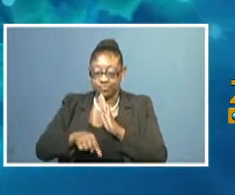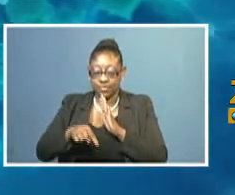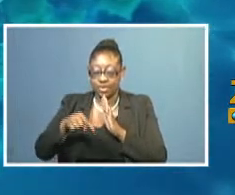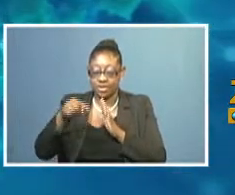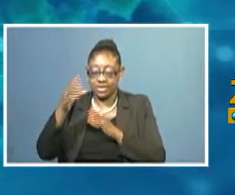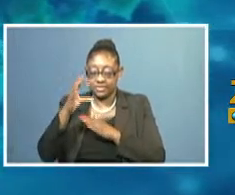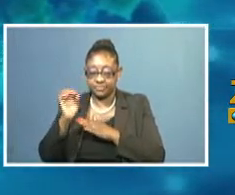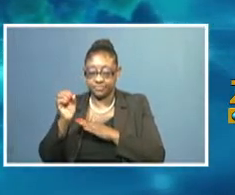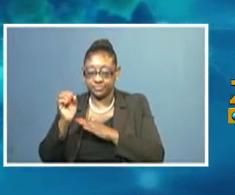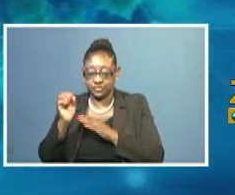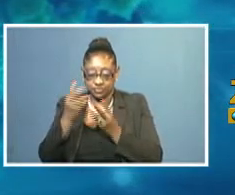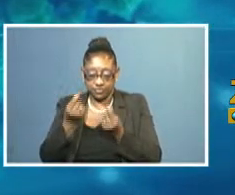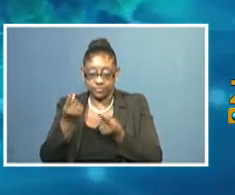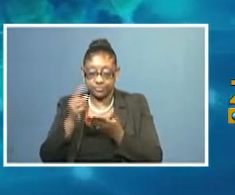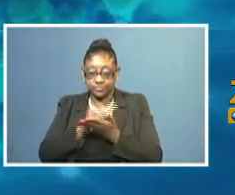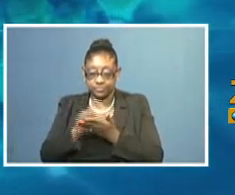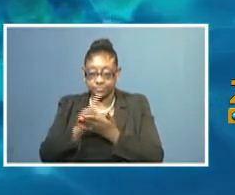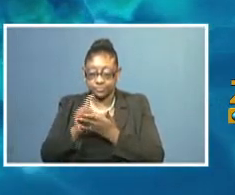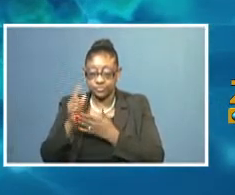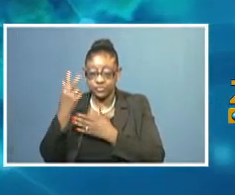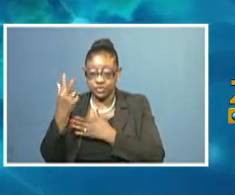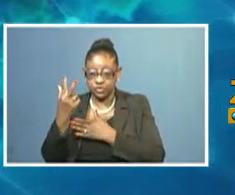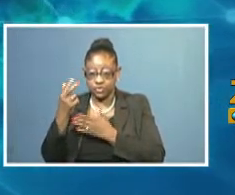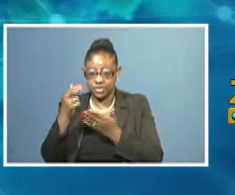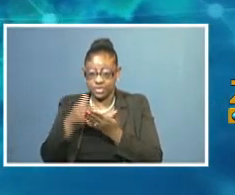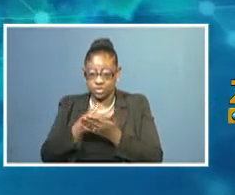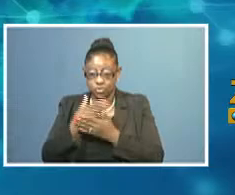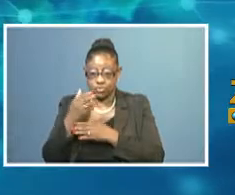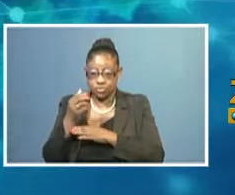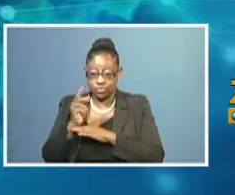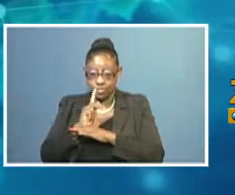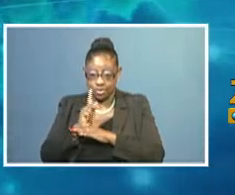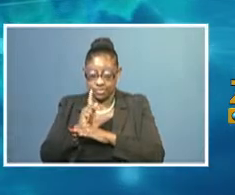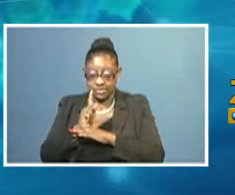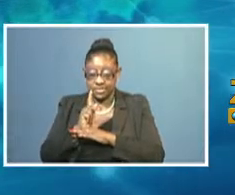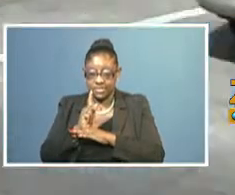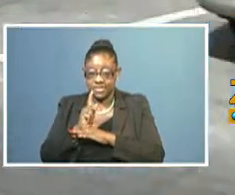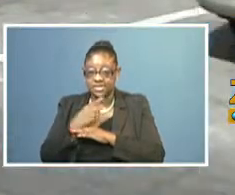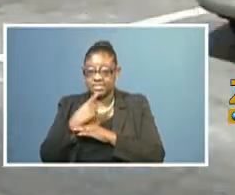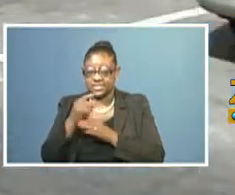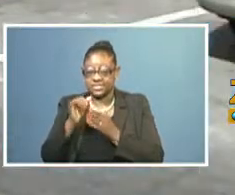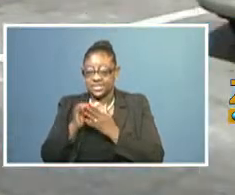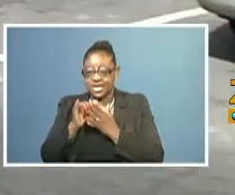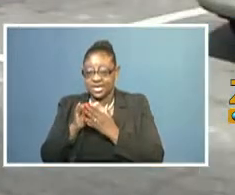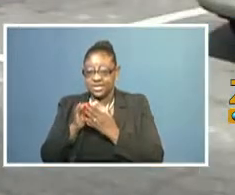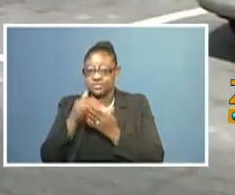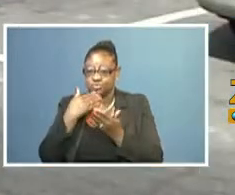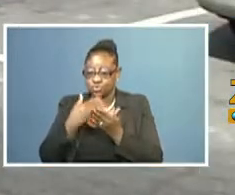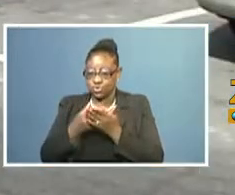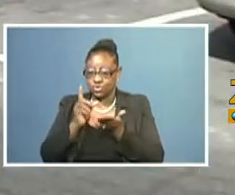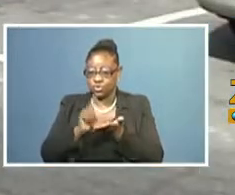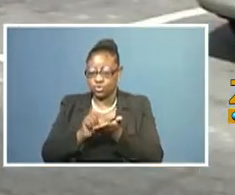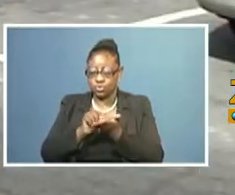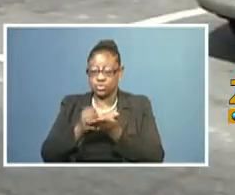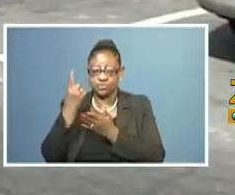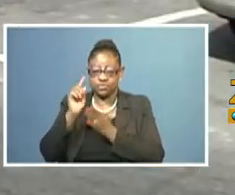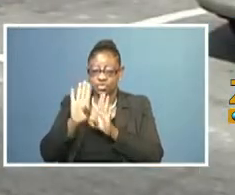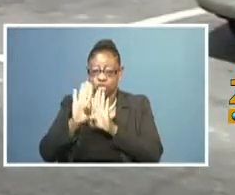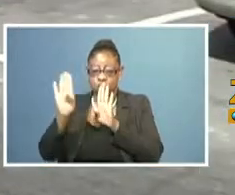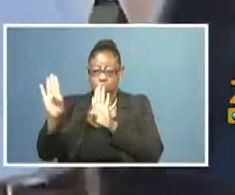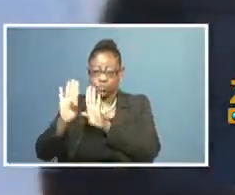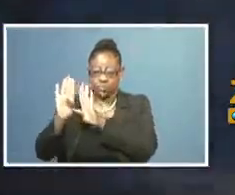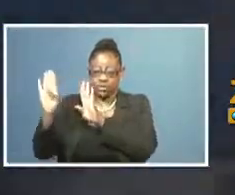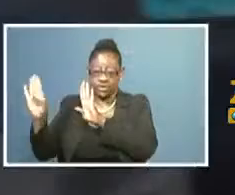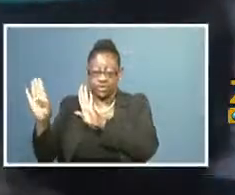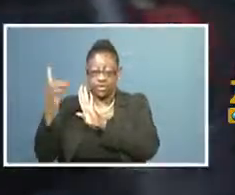cases for several weeks, with just 3 cases reported on the most recent dashboard that Darville says is also good news for the reopening of the other sectors